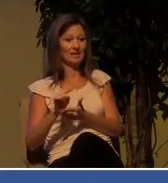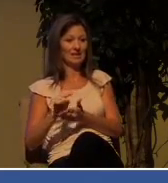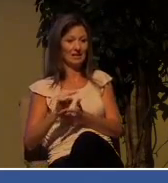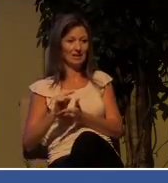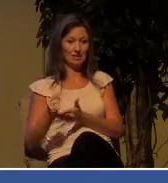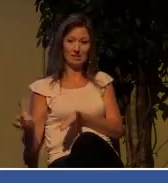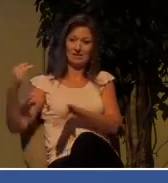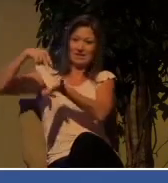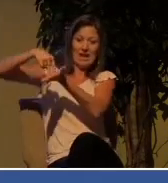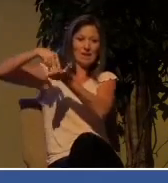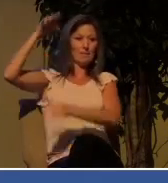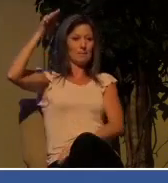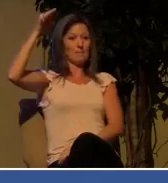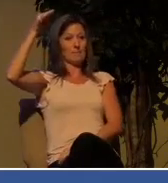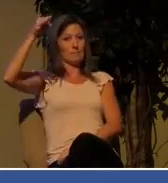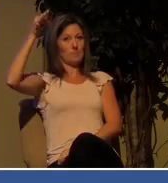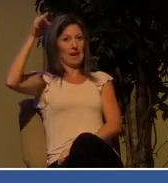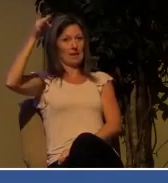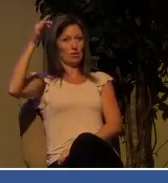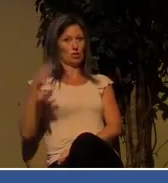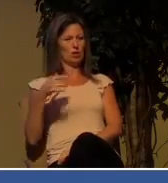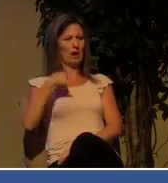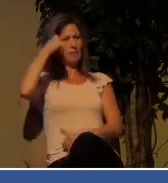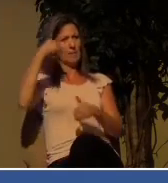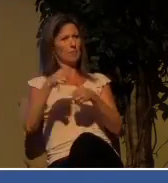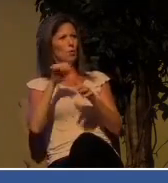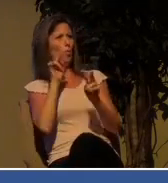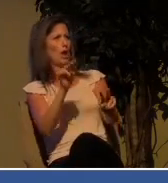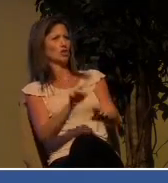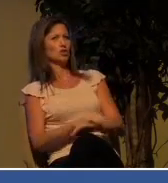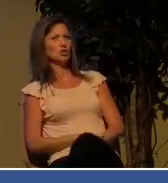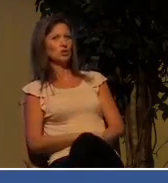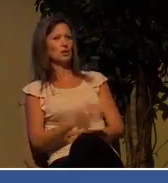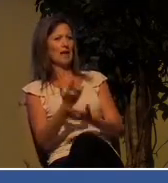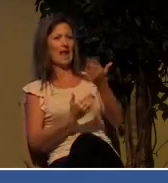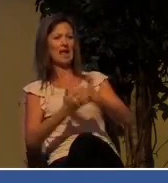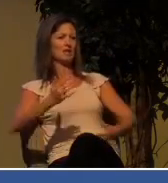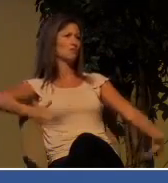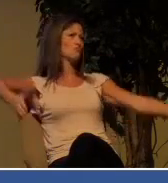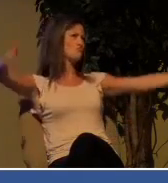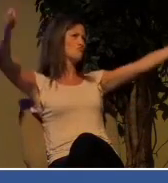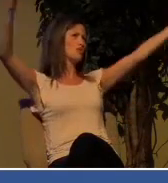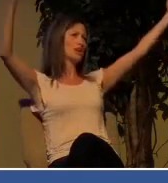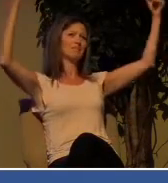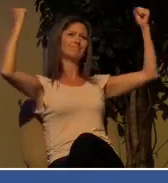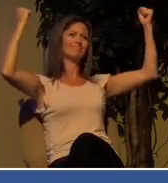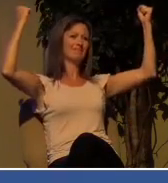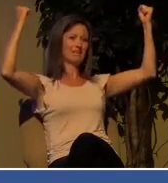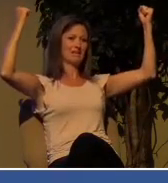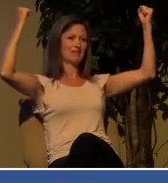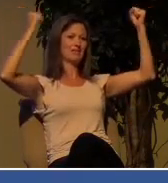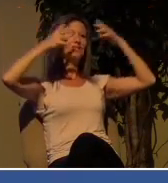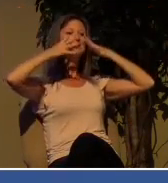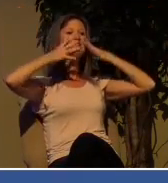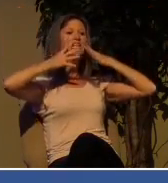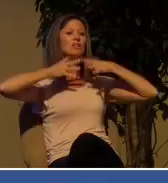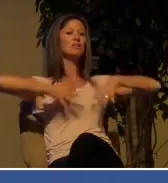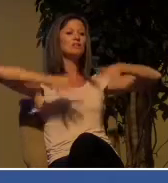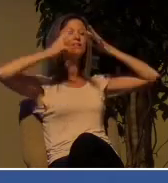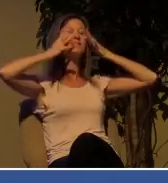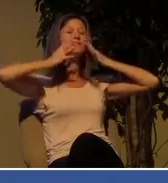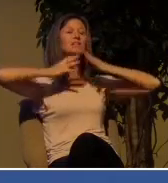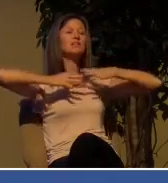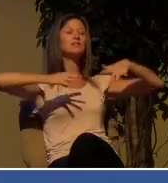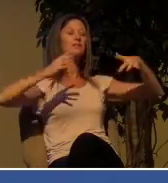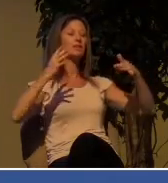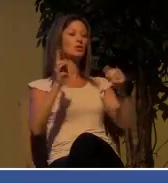youngster. And I remember seeing him standing on the pulpit, hands raised up, fists clenched, tears running down his cheeks, using